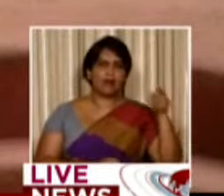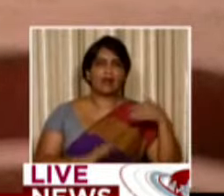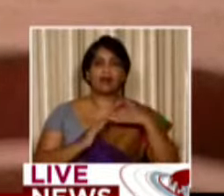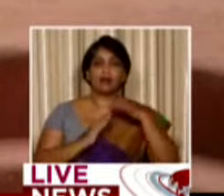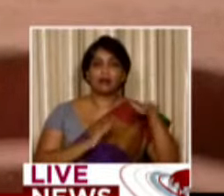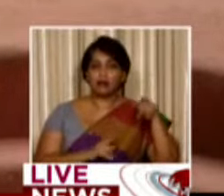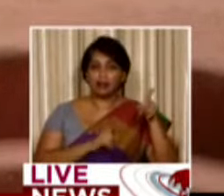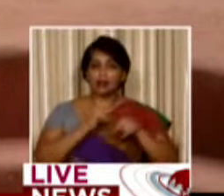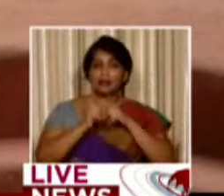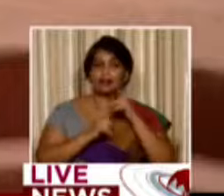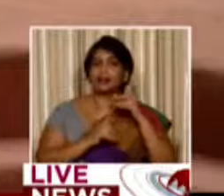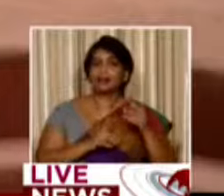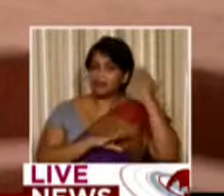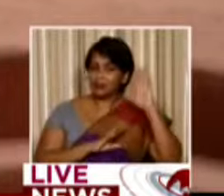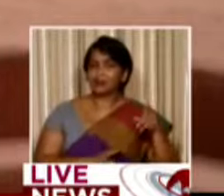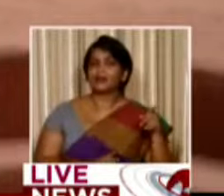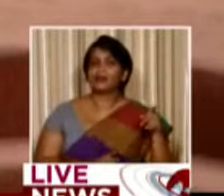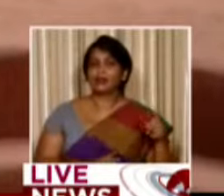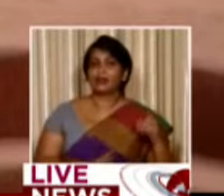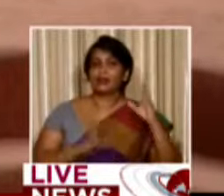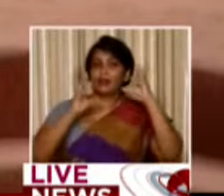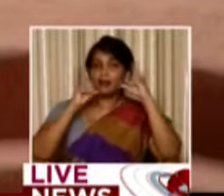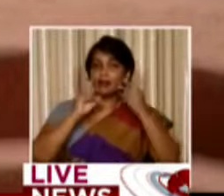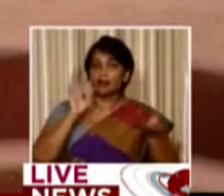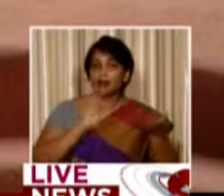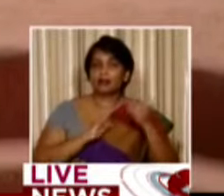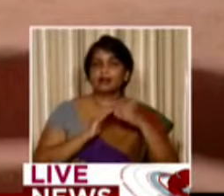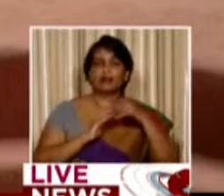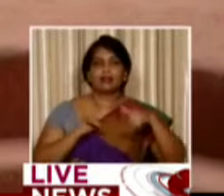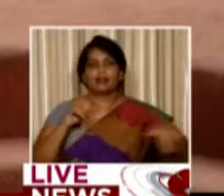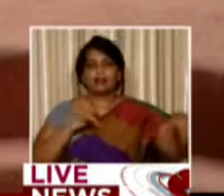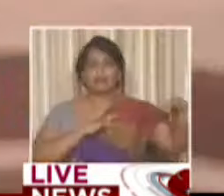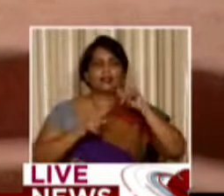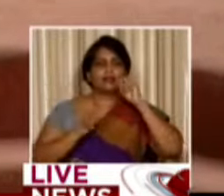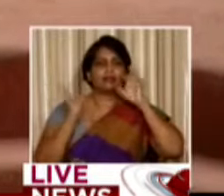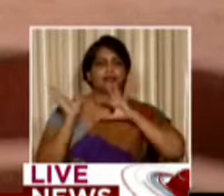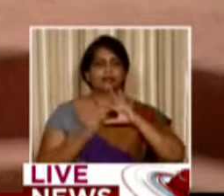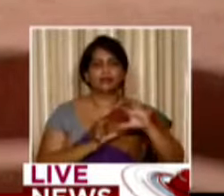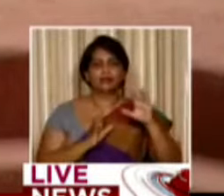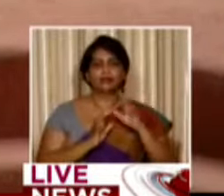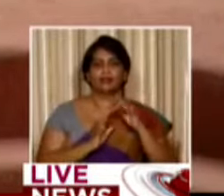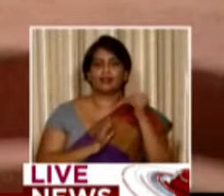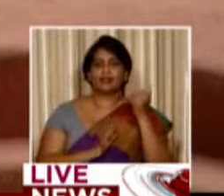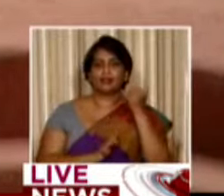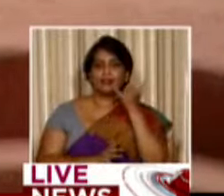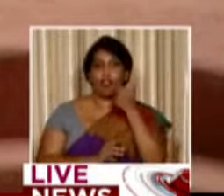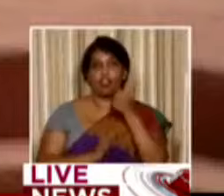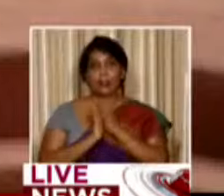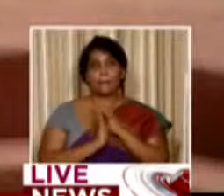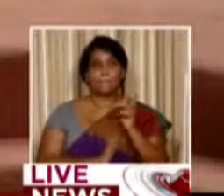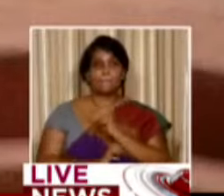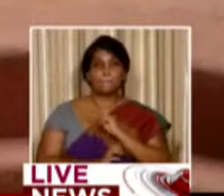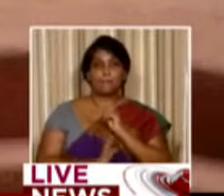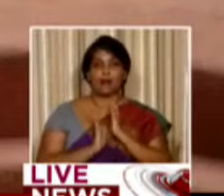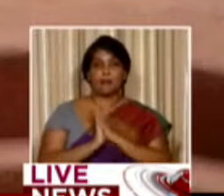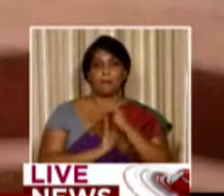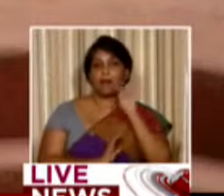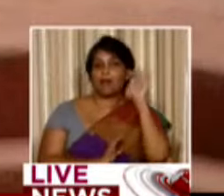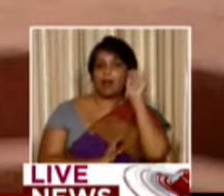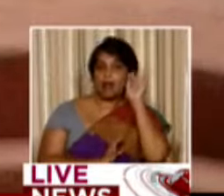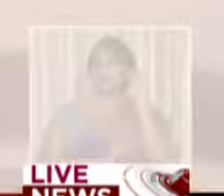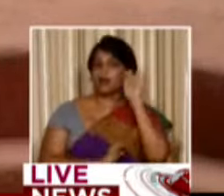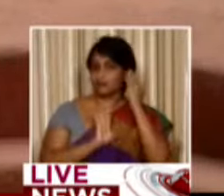being unconstitutional and in violation of the Supreme Court determination. The Sectoral Oversight Committee on Media,